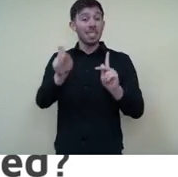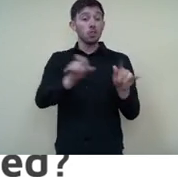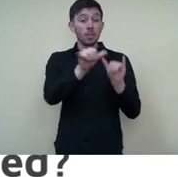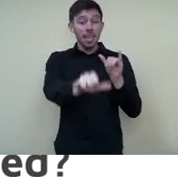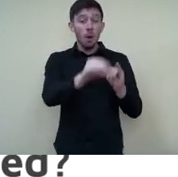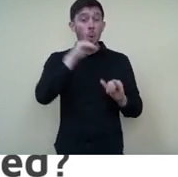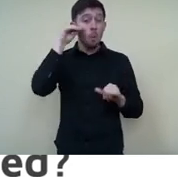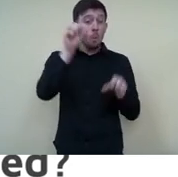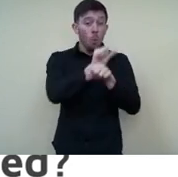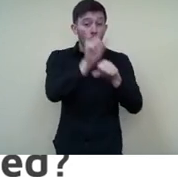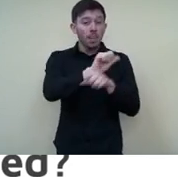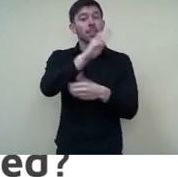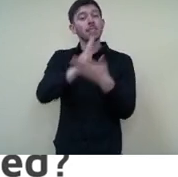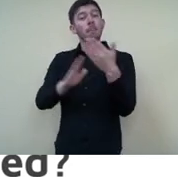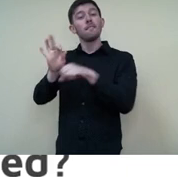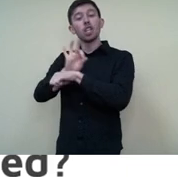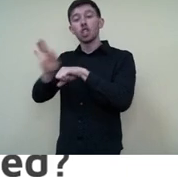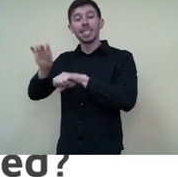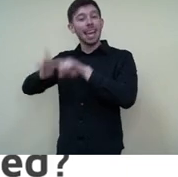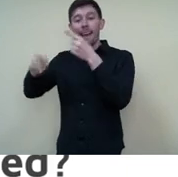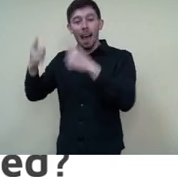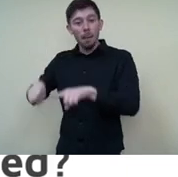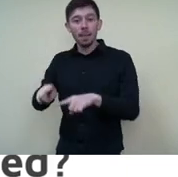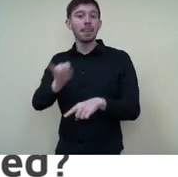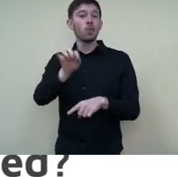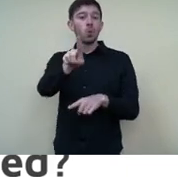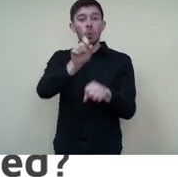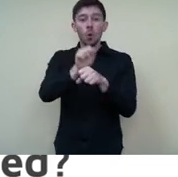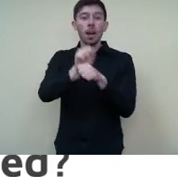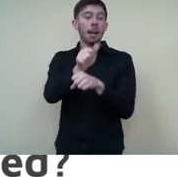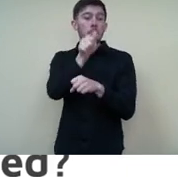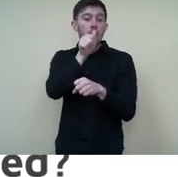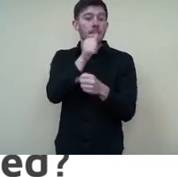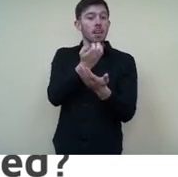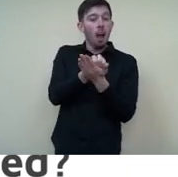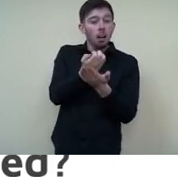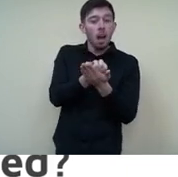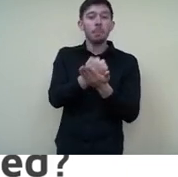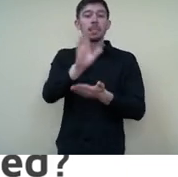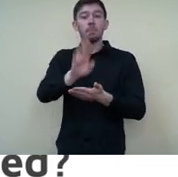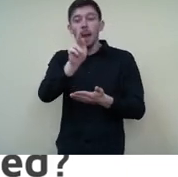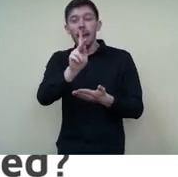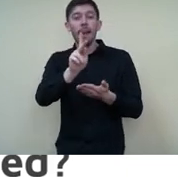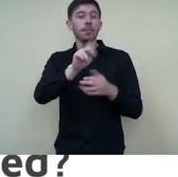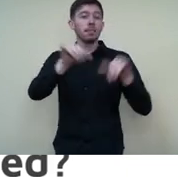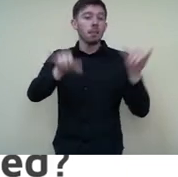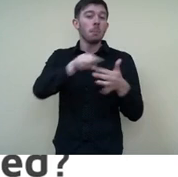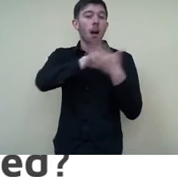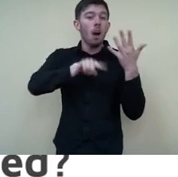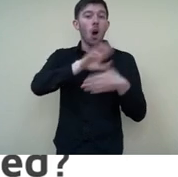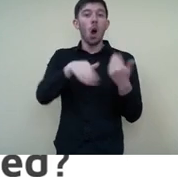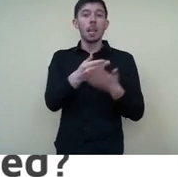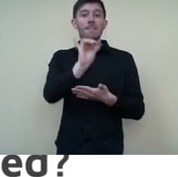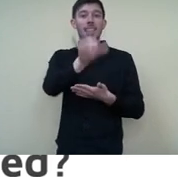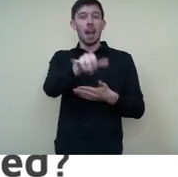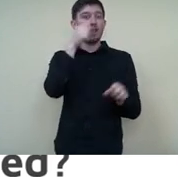certain functions can't happen. If you've worked in anything private equity, investment banking, a lot of that stuff kind of came to a standstill at first, sort